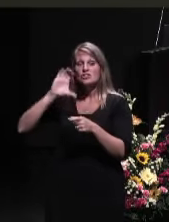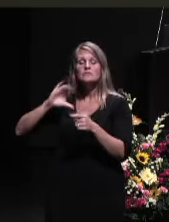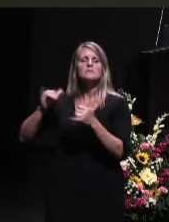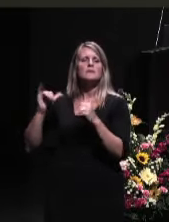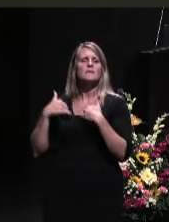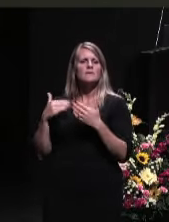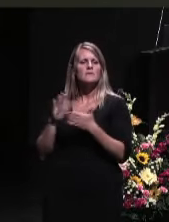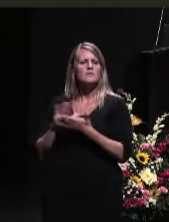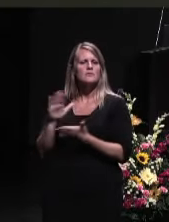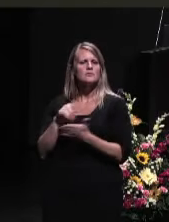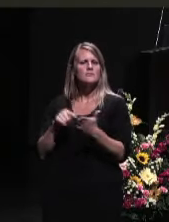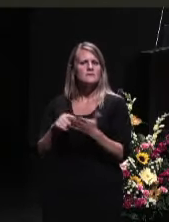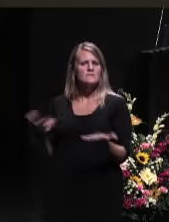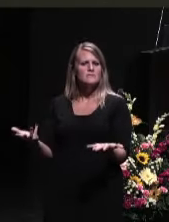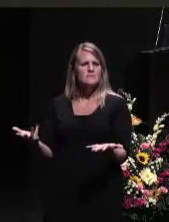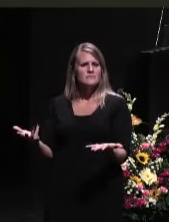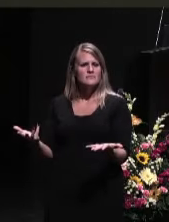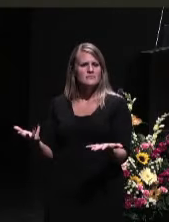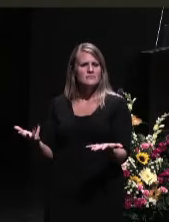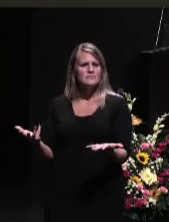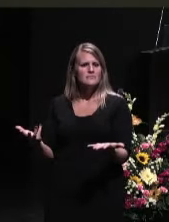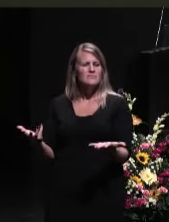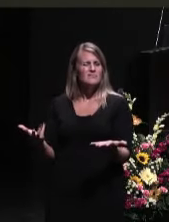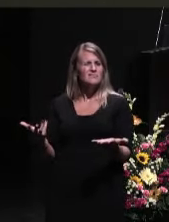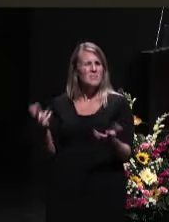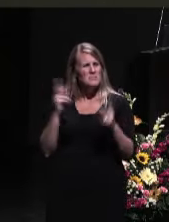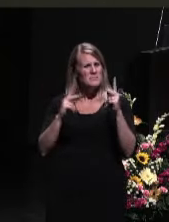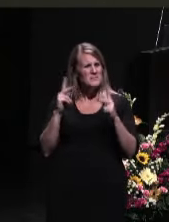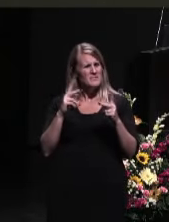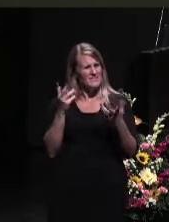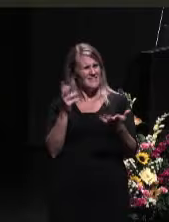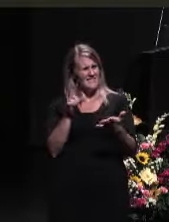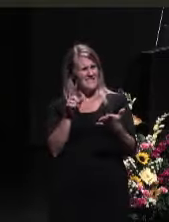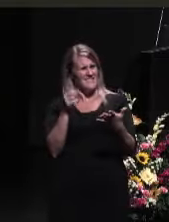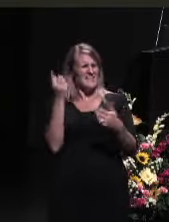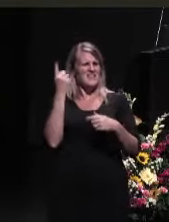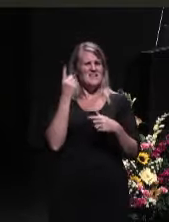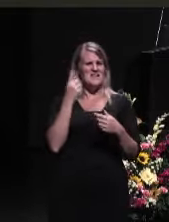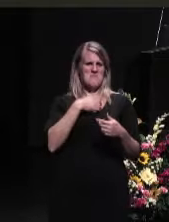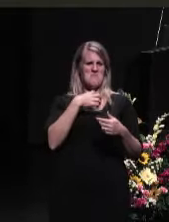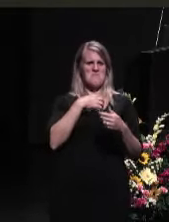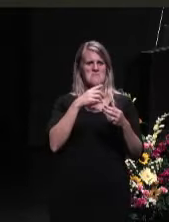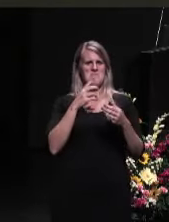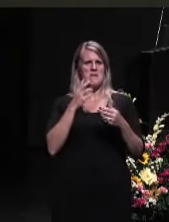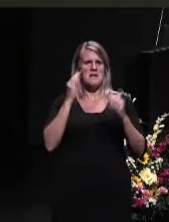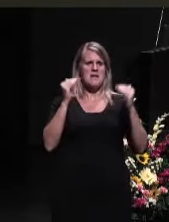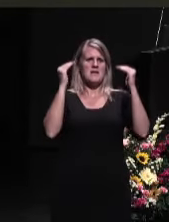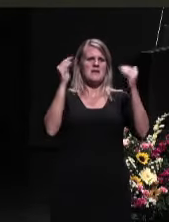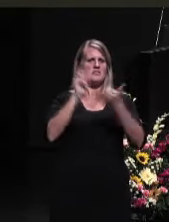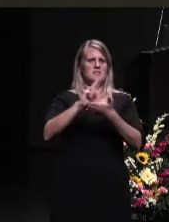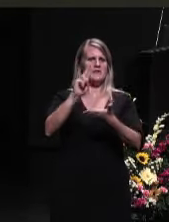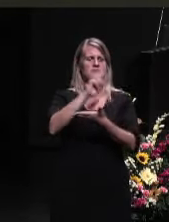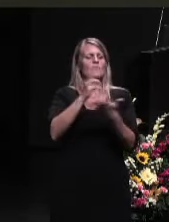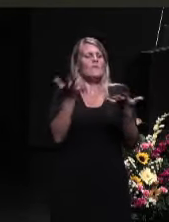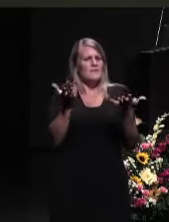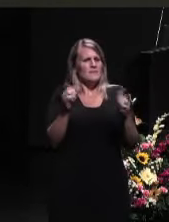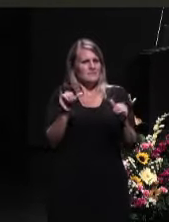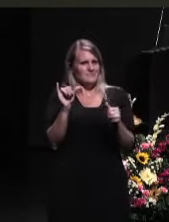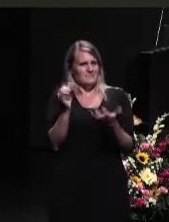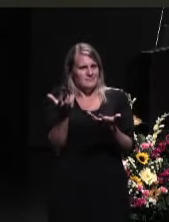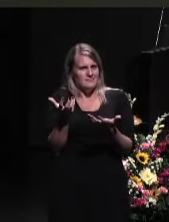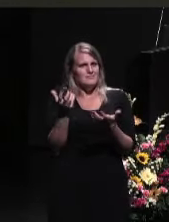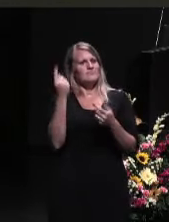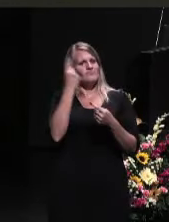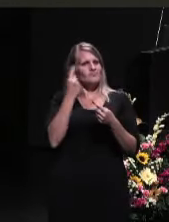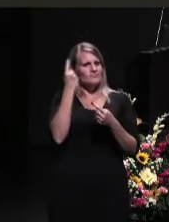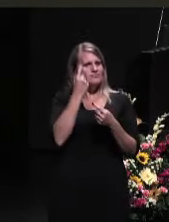wonder why people are critical today of higher education? Think about not only the financial cost, but there's some research. There's a woman who,